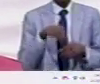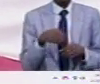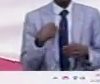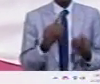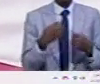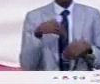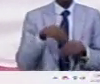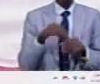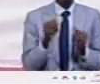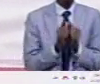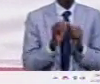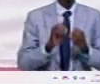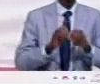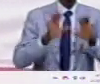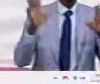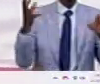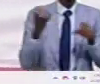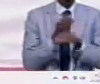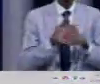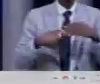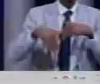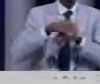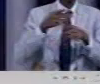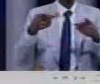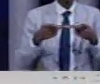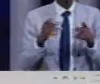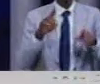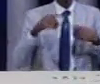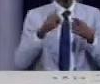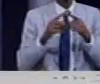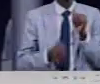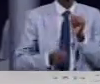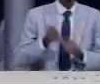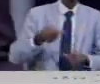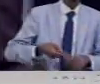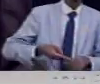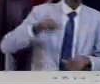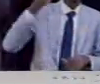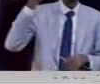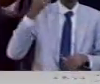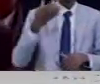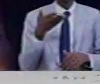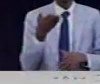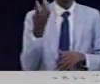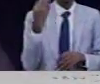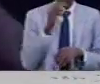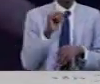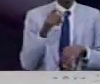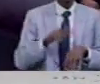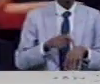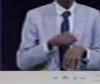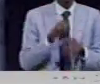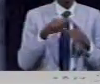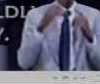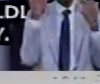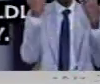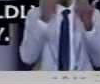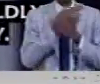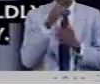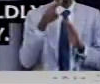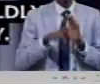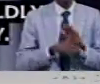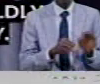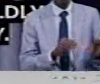time when darkness ruled with strength and fame, but now the stars are risen, putting them to shame